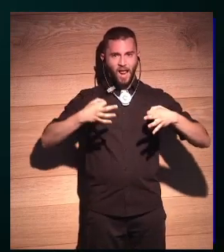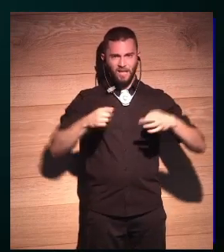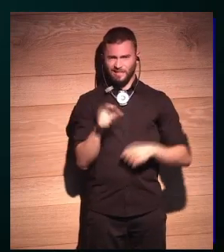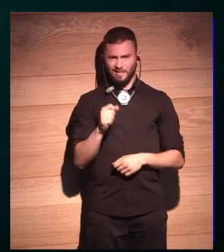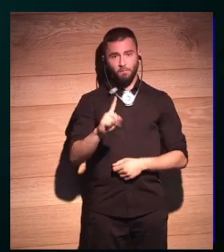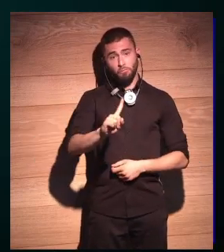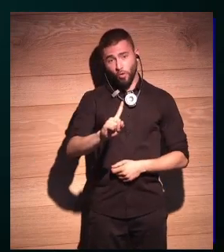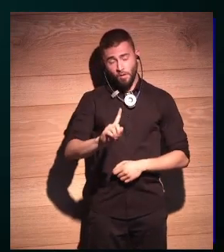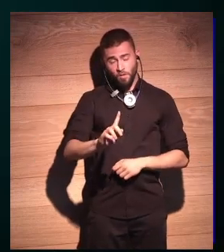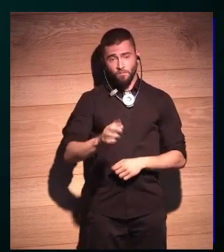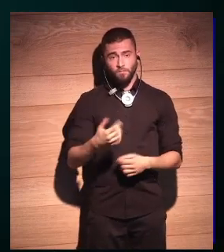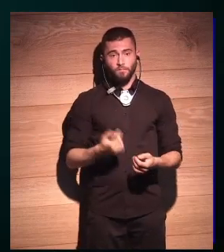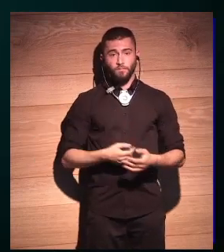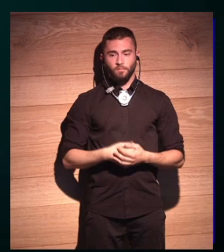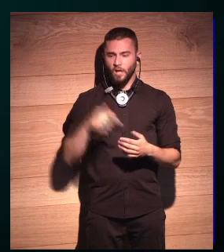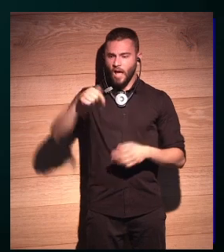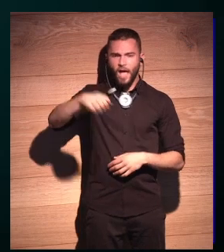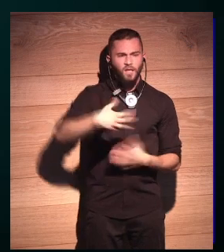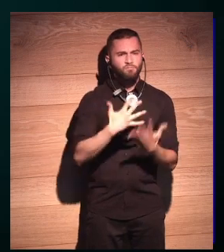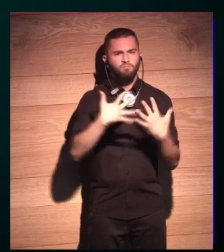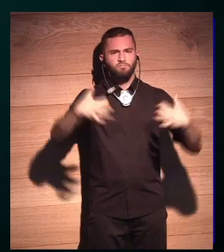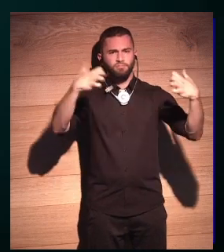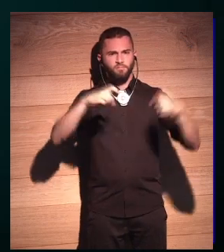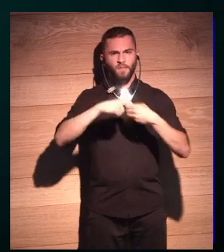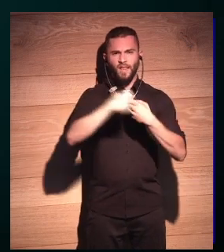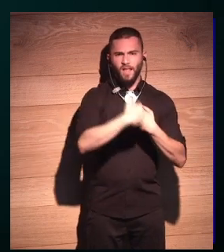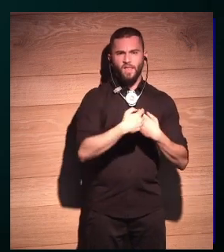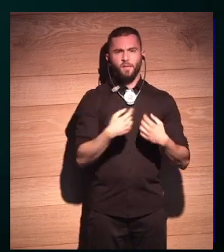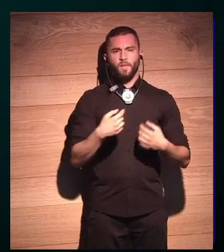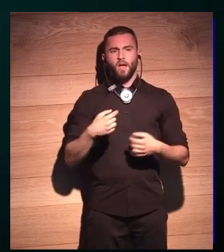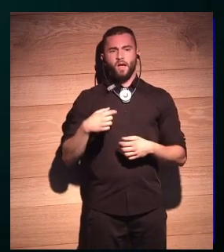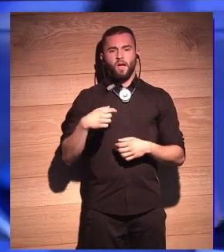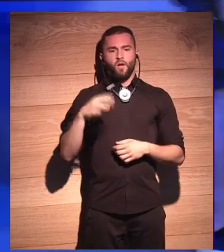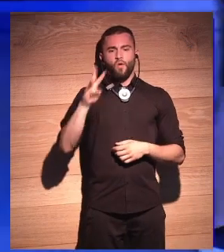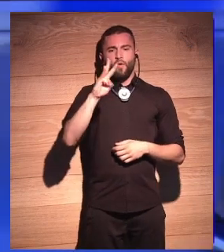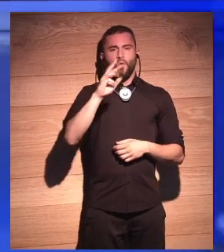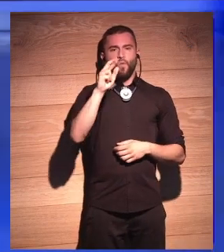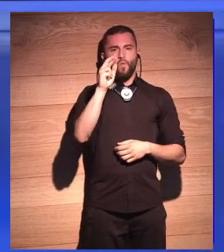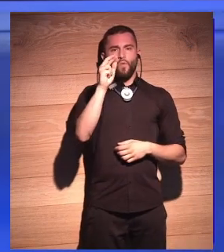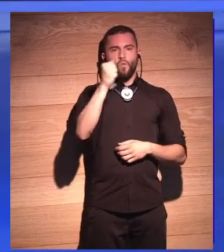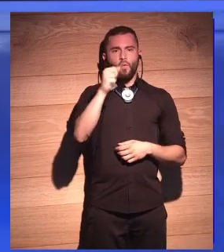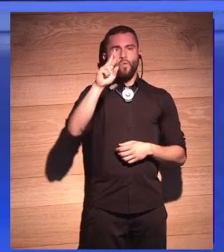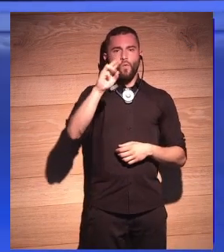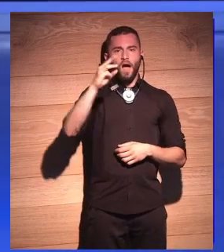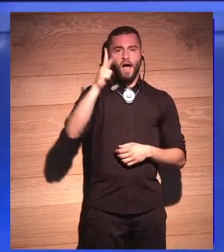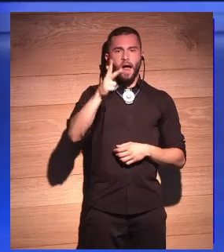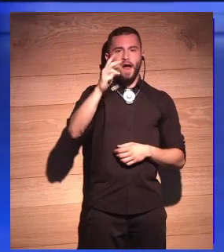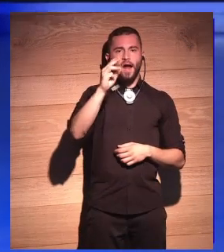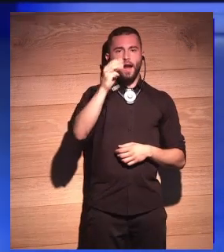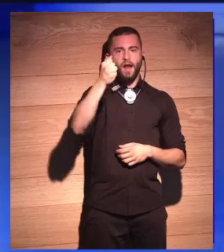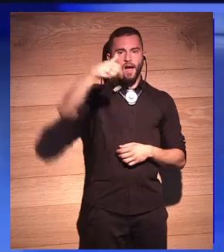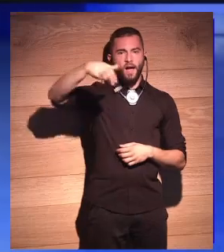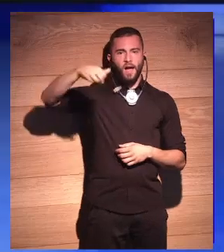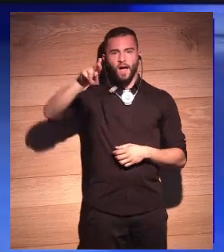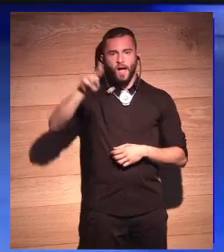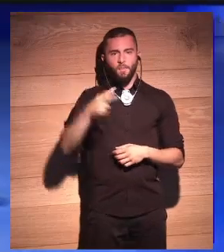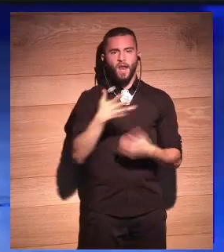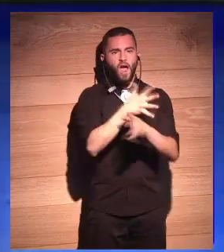here has played Warhammer of any kind? Either tabletop miniatures? One guy. Two guys.